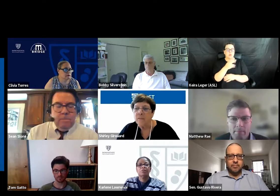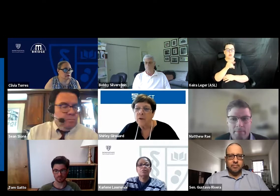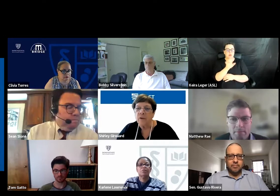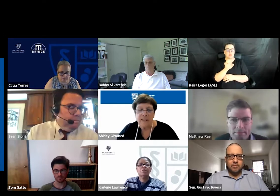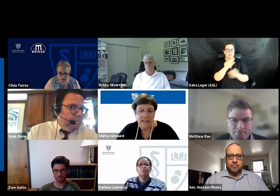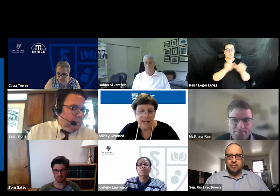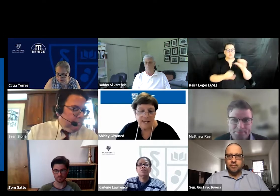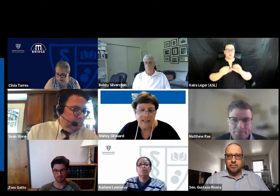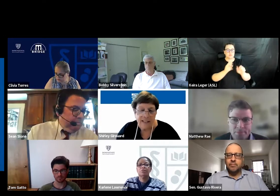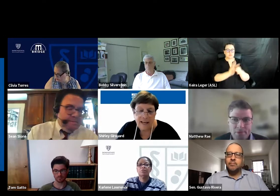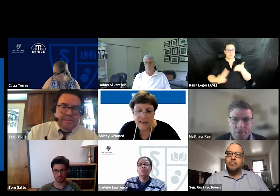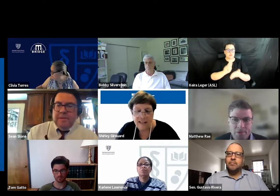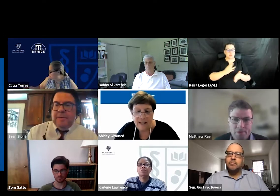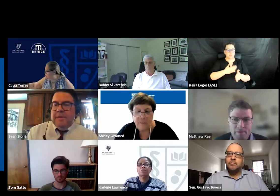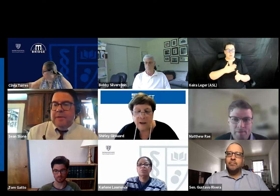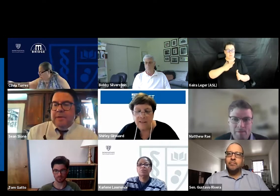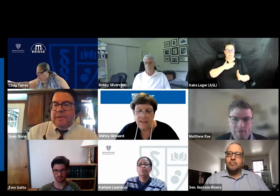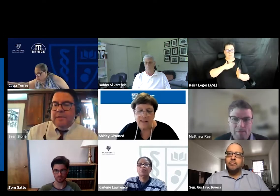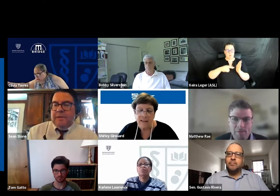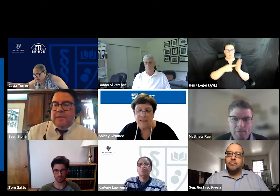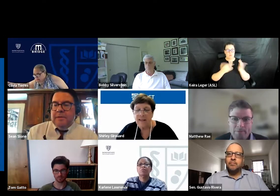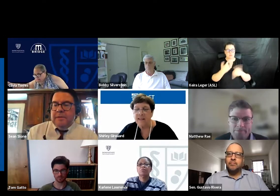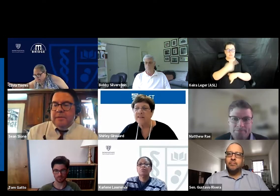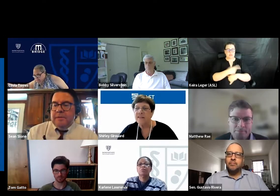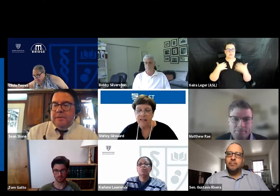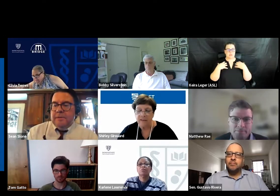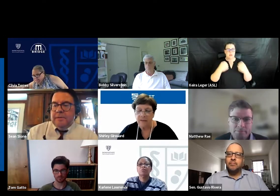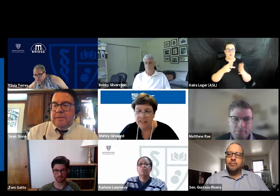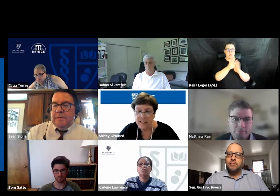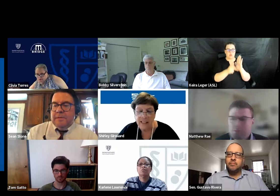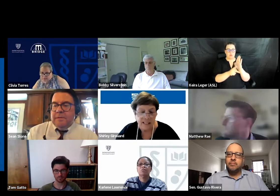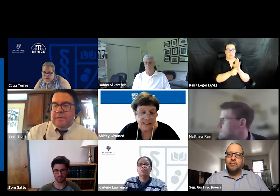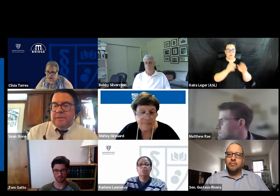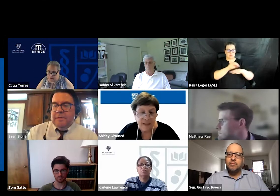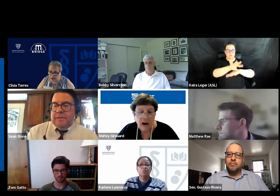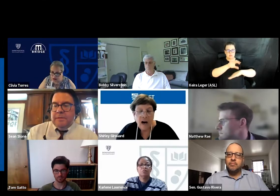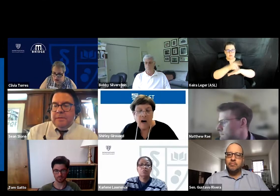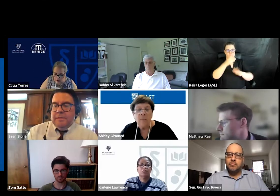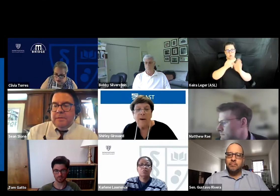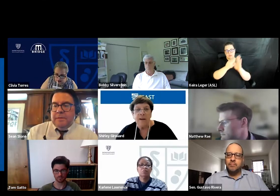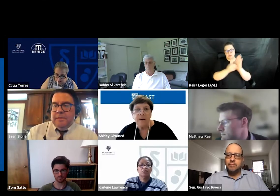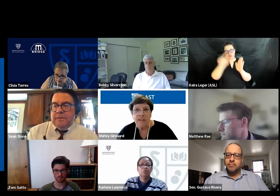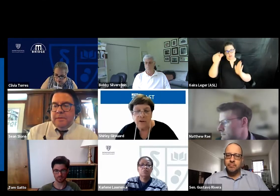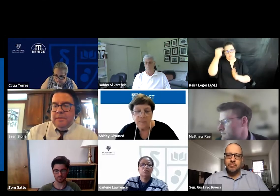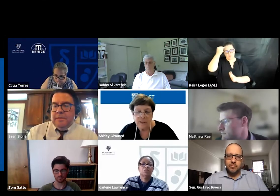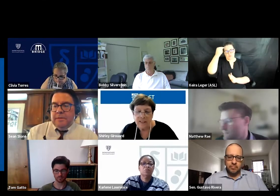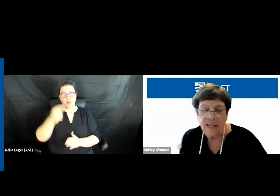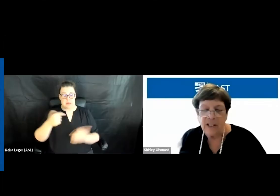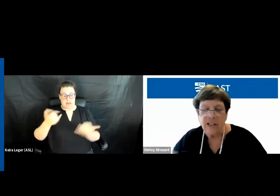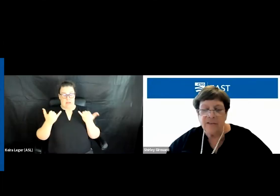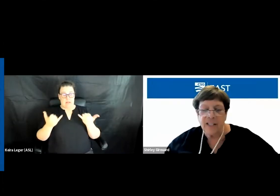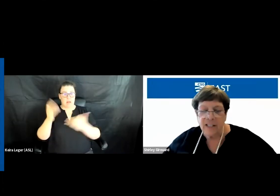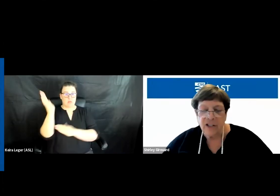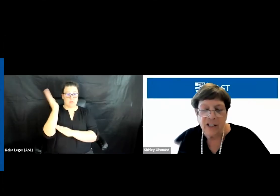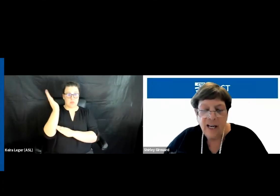real role today is as a health policy consultant to the Council of State Governments East. Our webinar is a joint